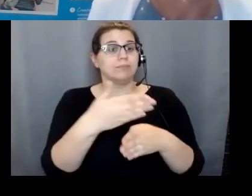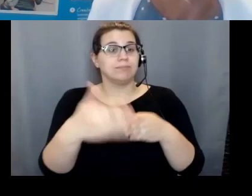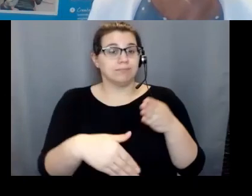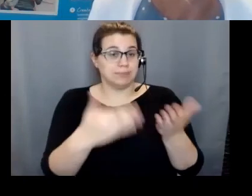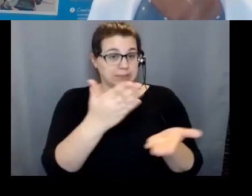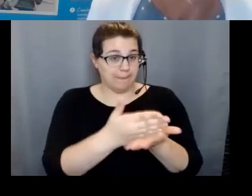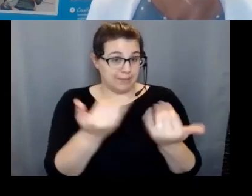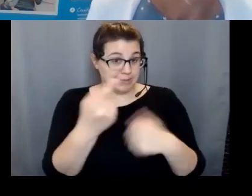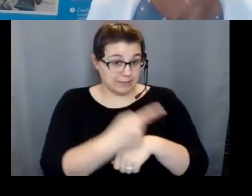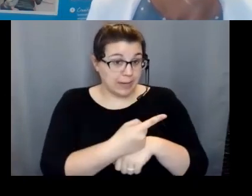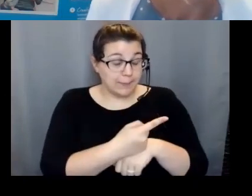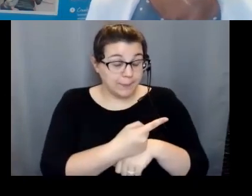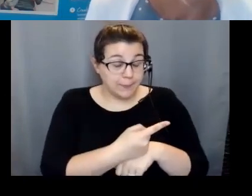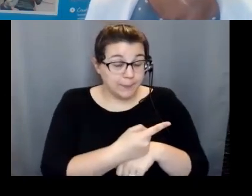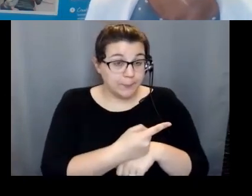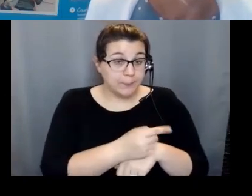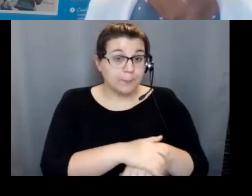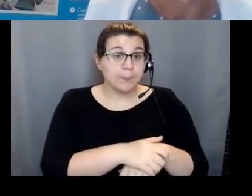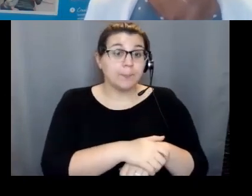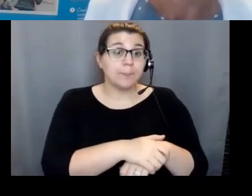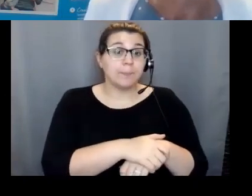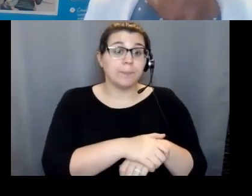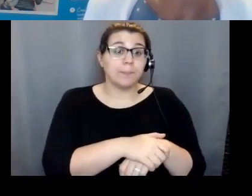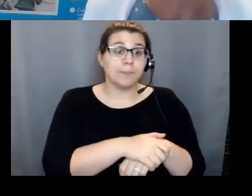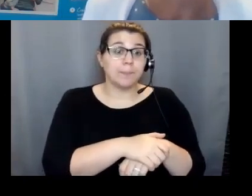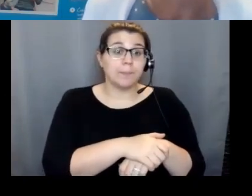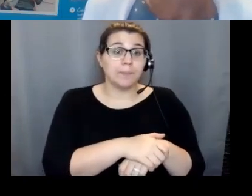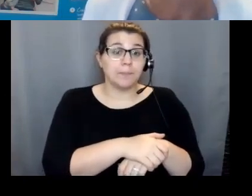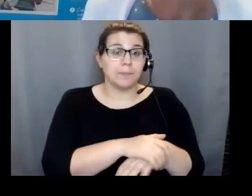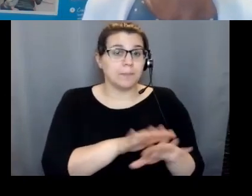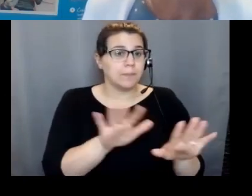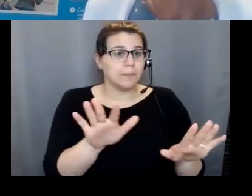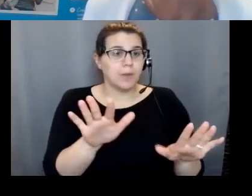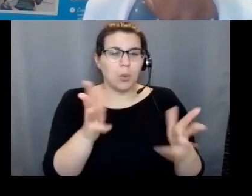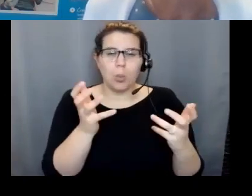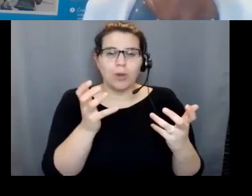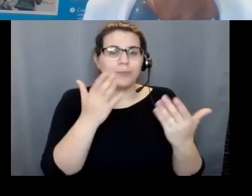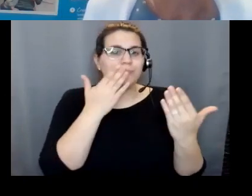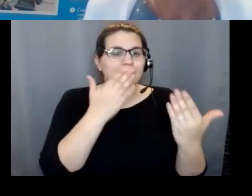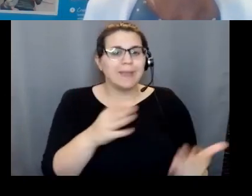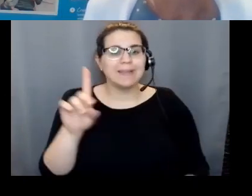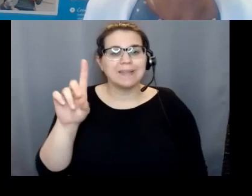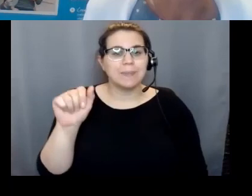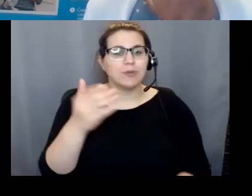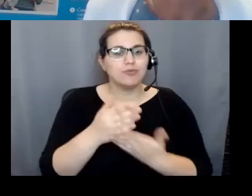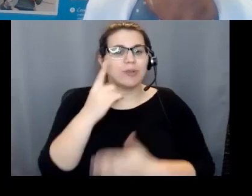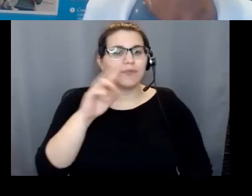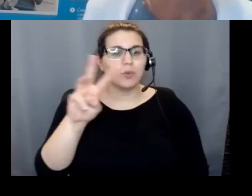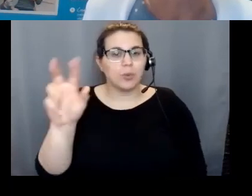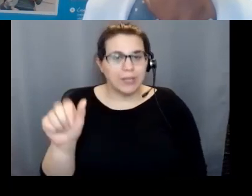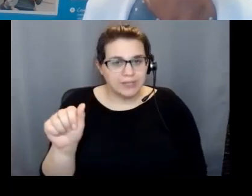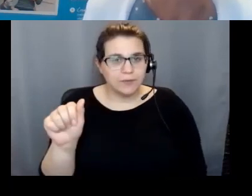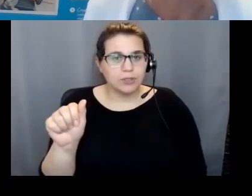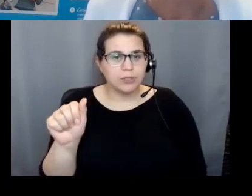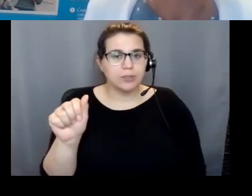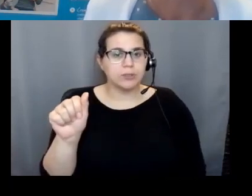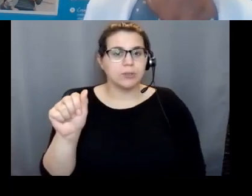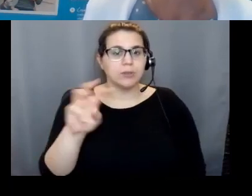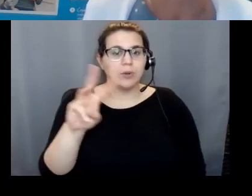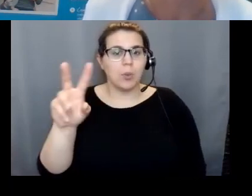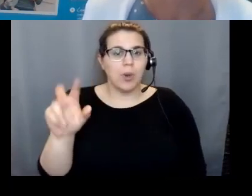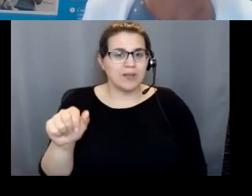for today. And again, I want to thank Disability Rights of West Virginia and the West Virginia